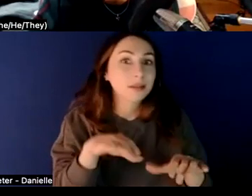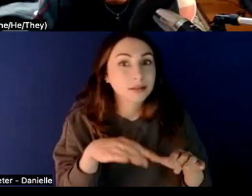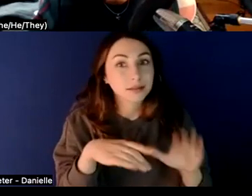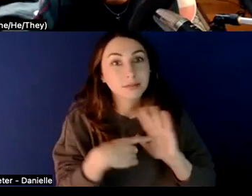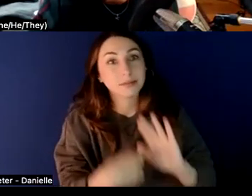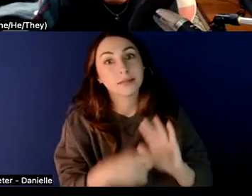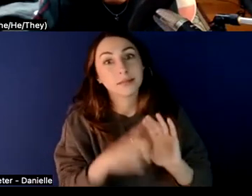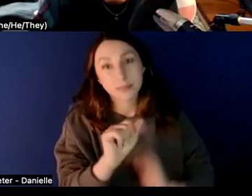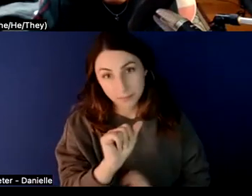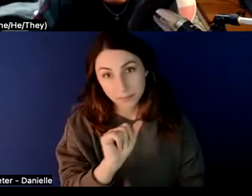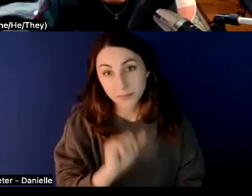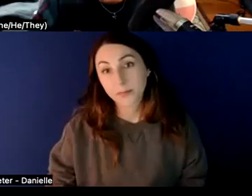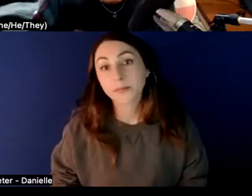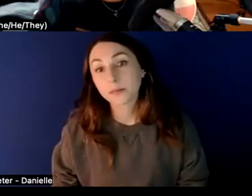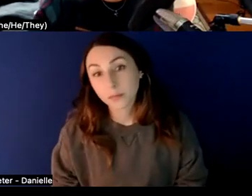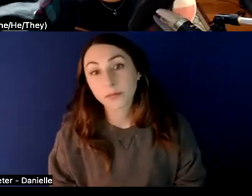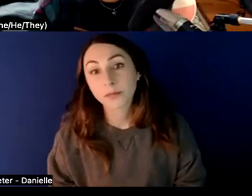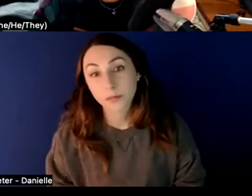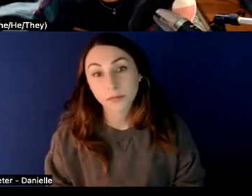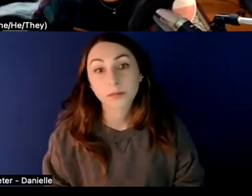So I think that really,